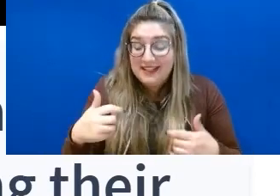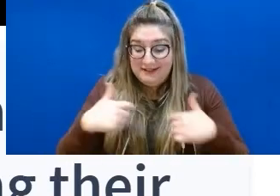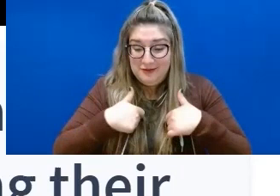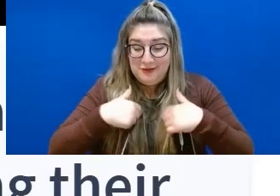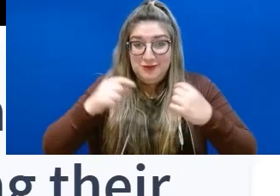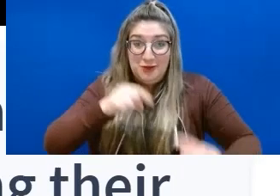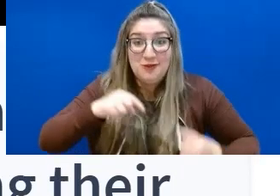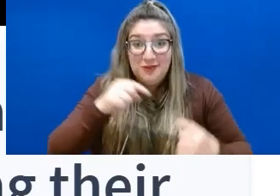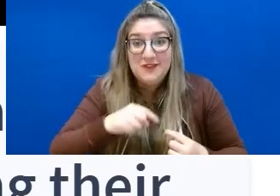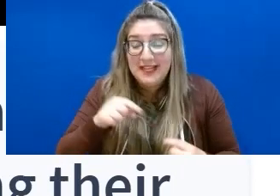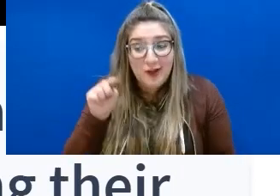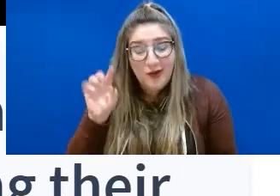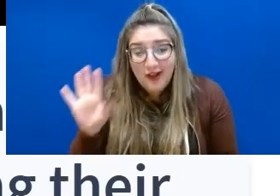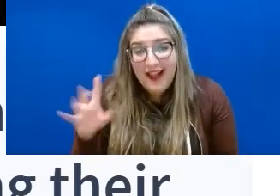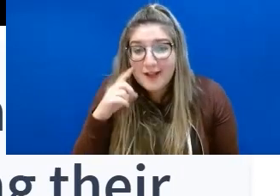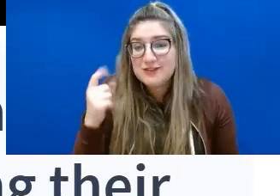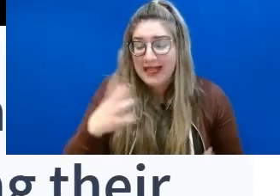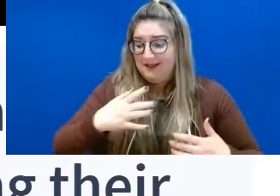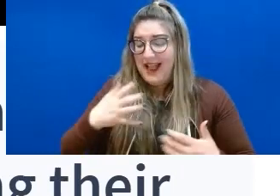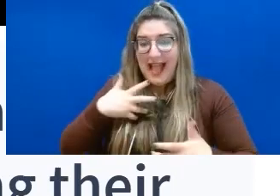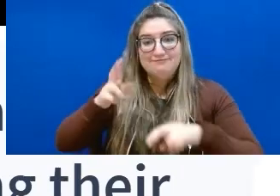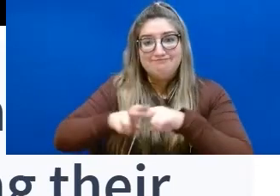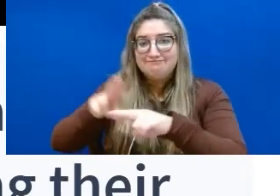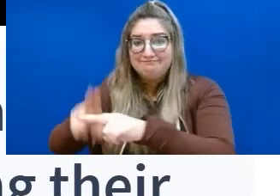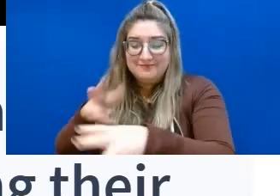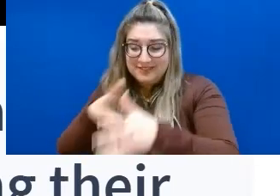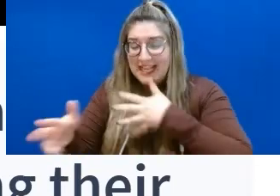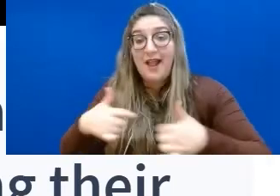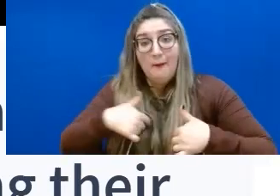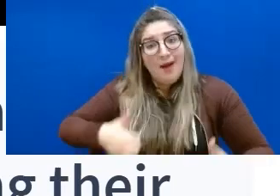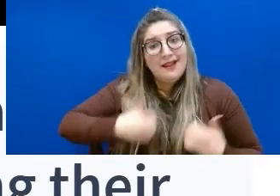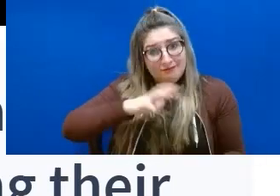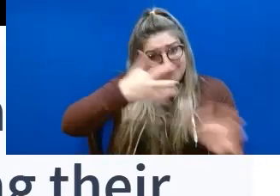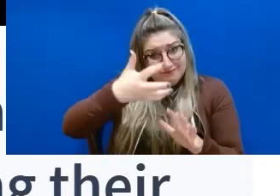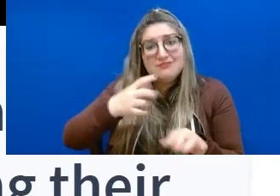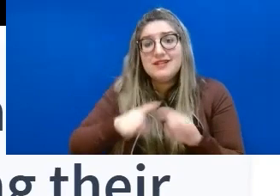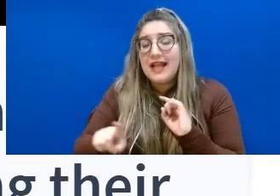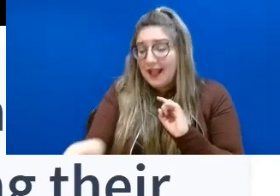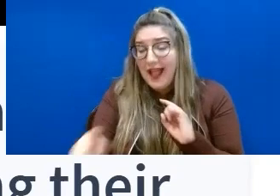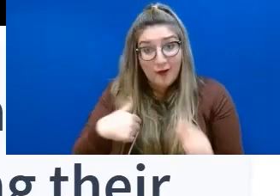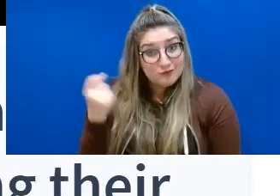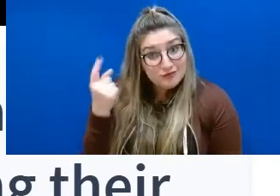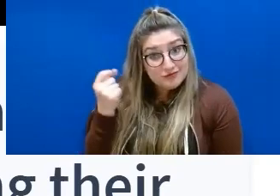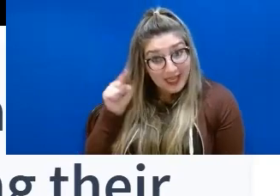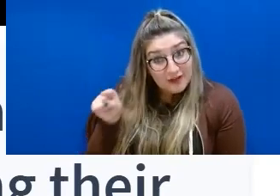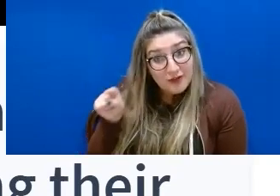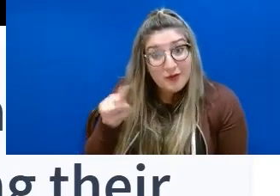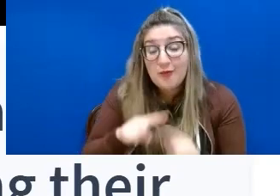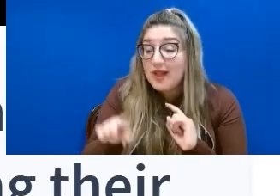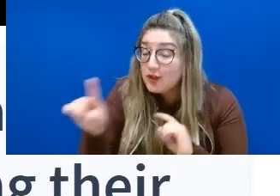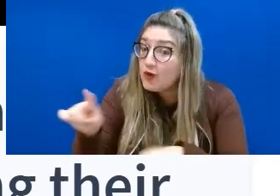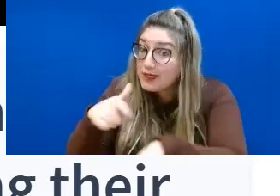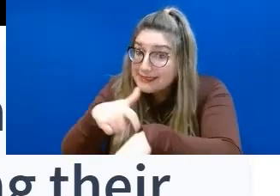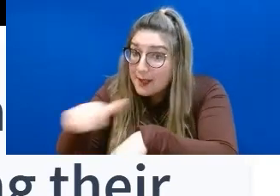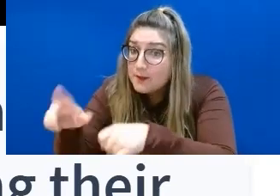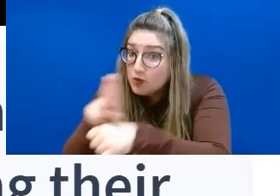transparent person. My life is a mess. I'm never gonna pretend like I have myself together. So we're gonna figure this out together, right? Like, how are we self-sabotaging? How